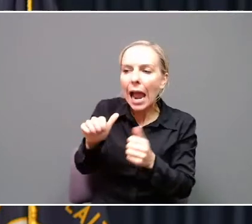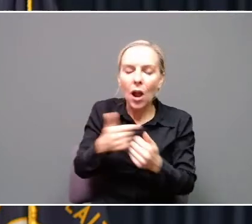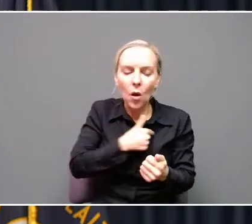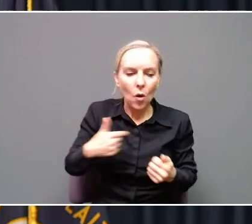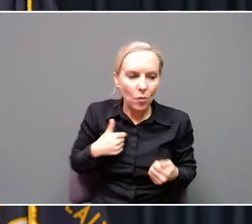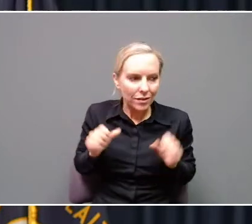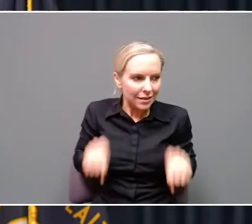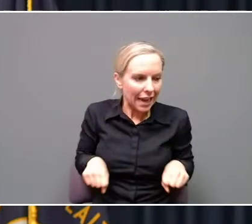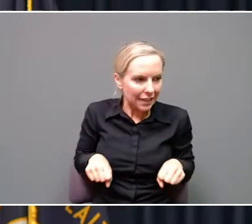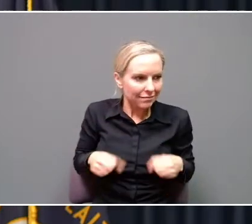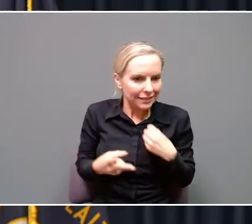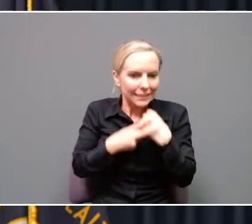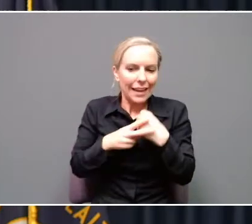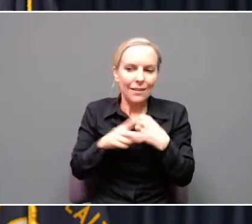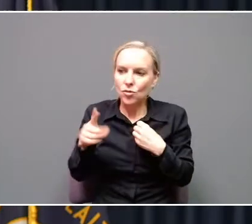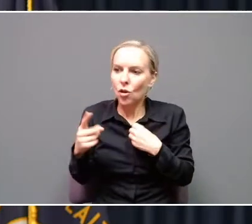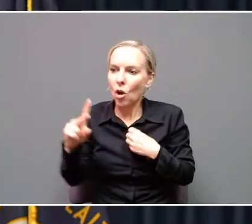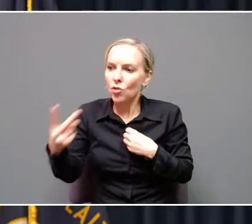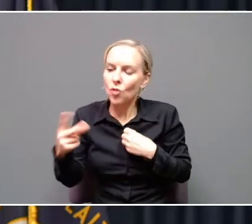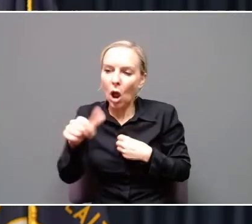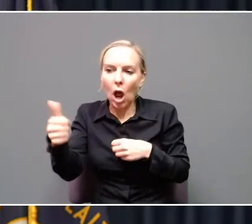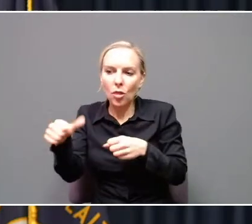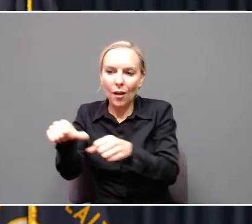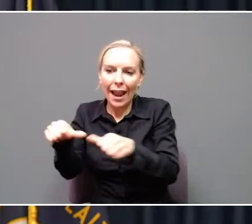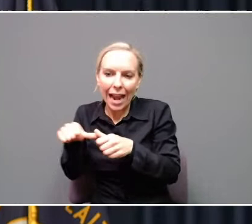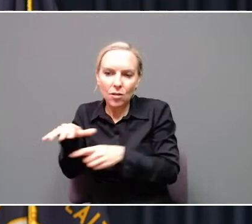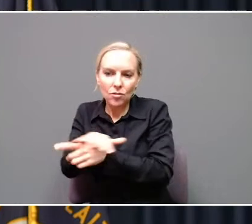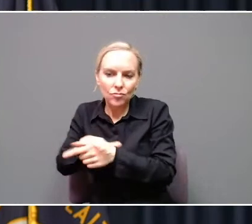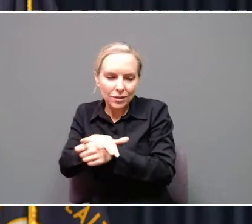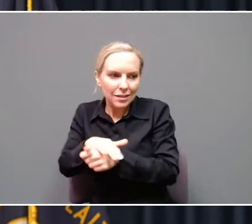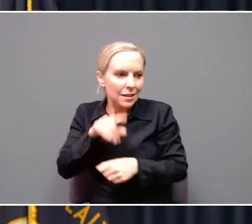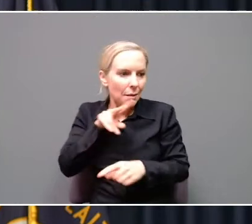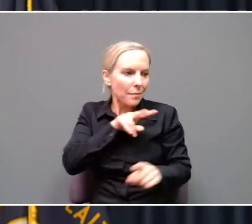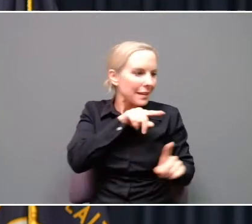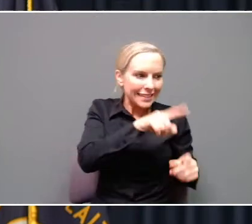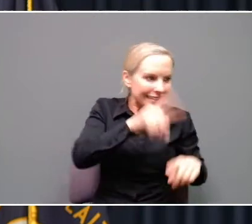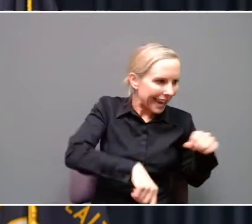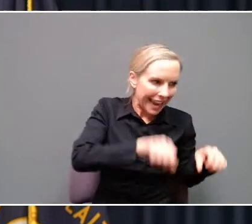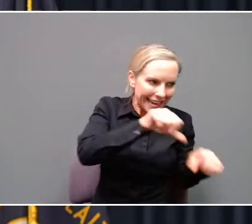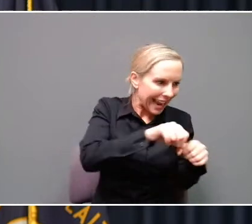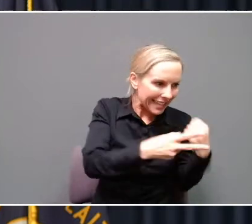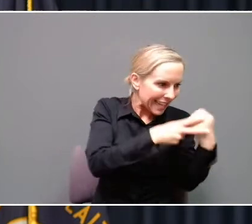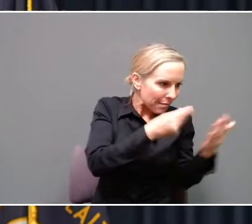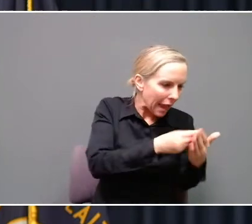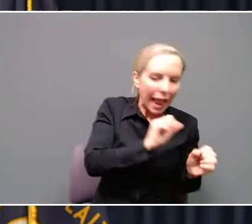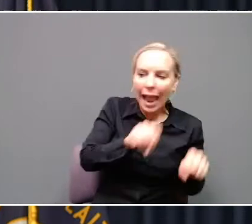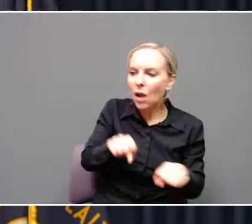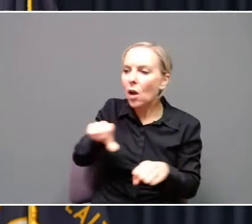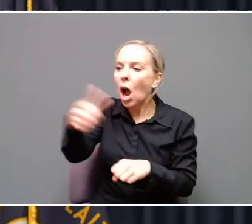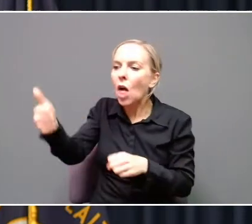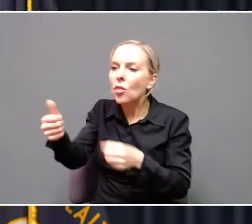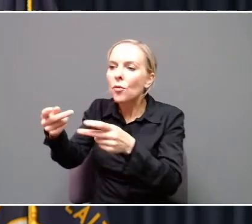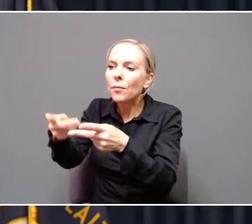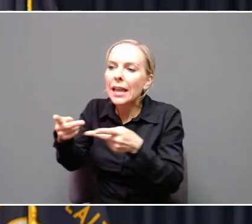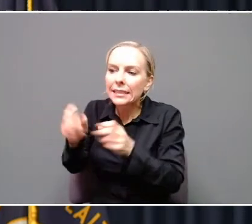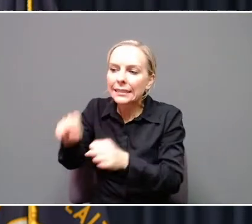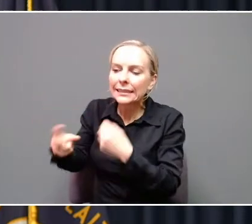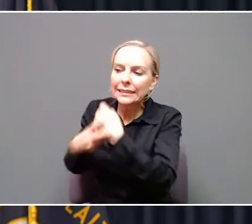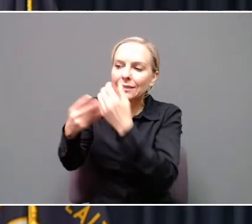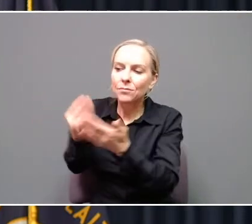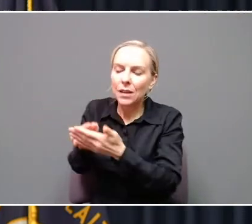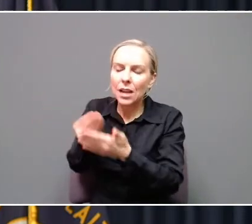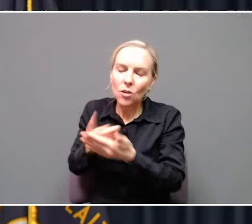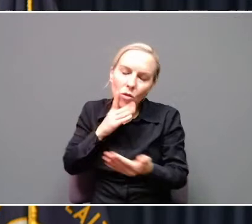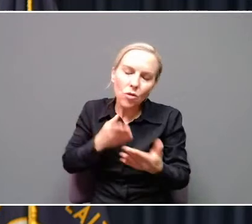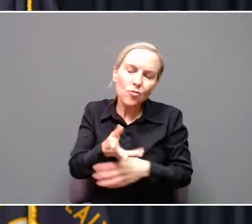Kentuckians $1? Then they can use it to apply there. You know, our goal is to help our families get through a tough time, to reach a much better time. And